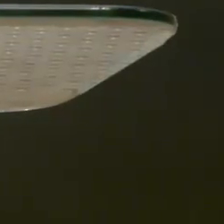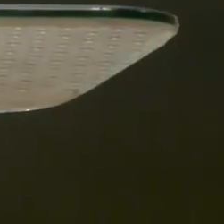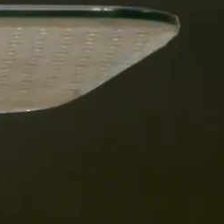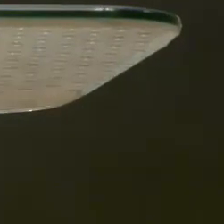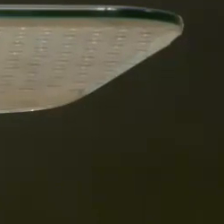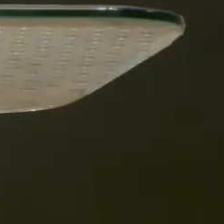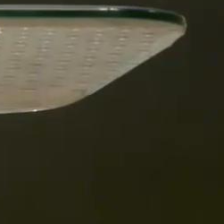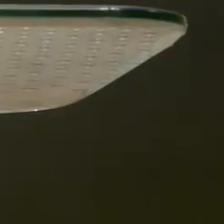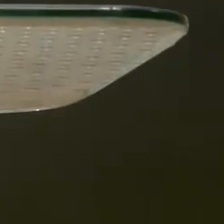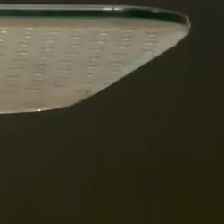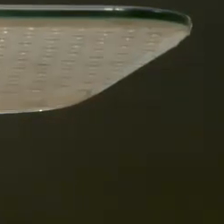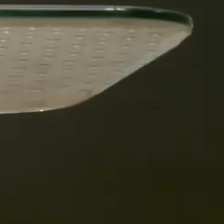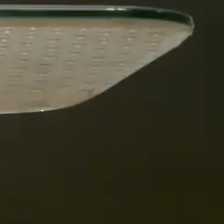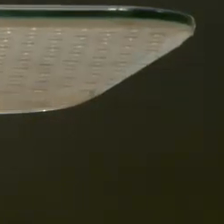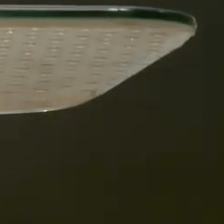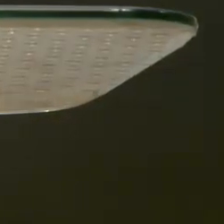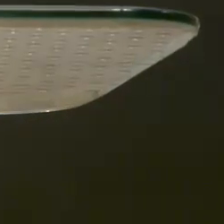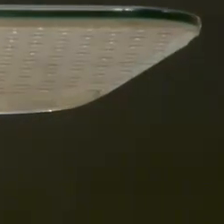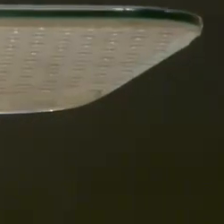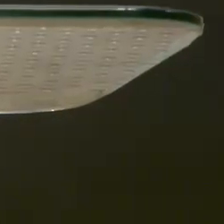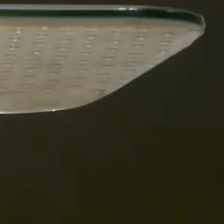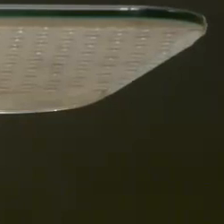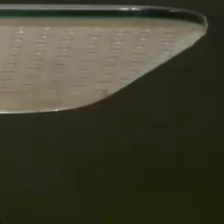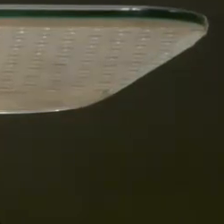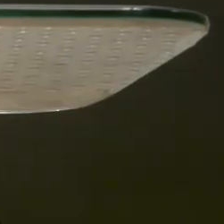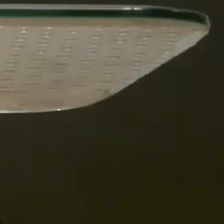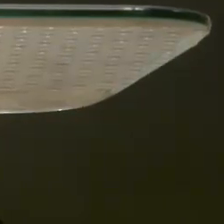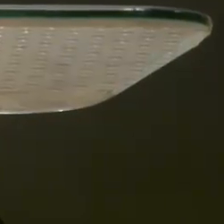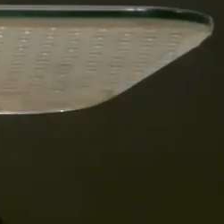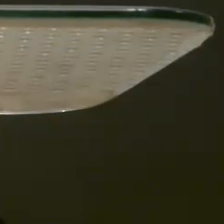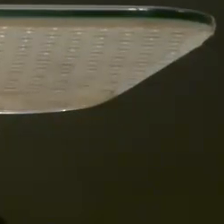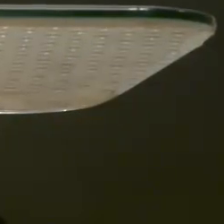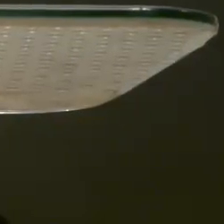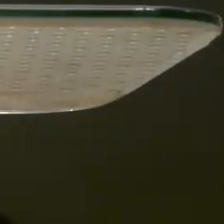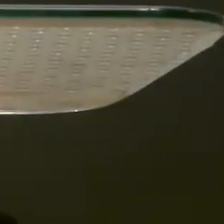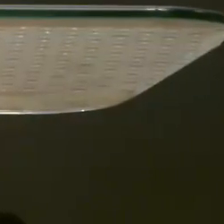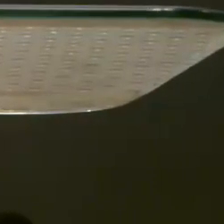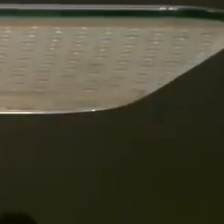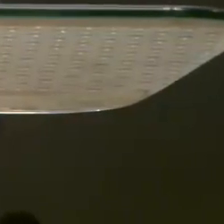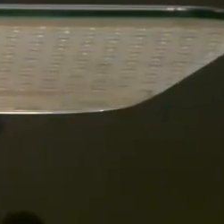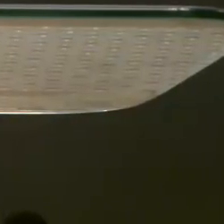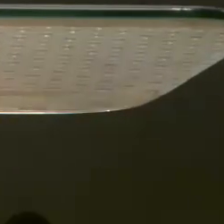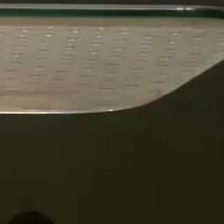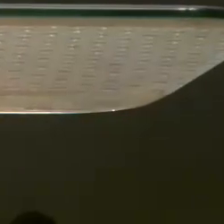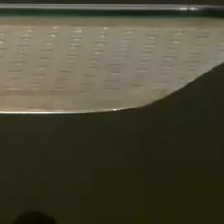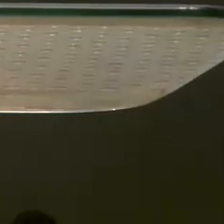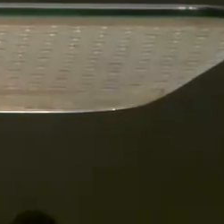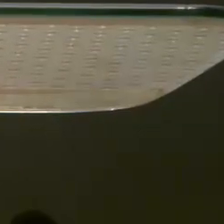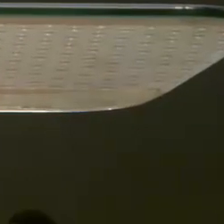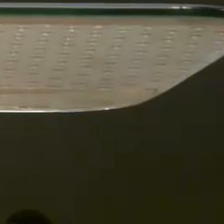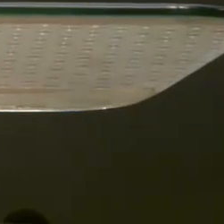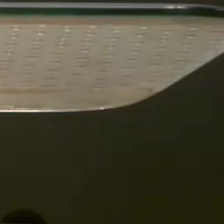law shall no man, no flesh be justified. Then in verse 17, but if